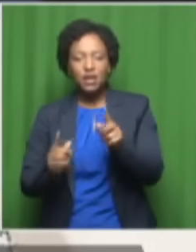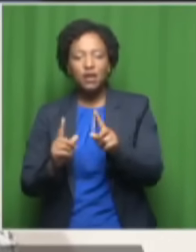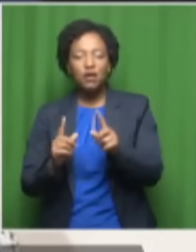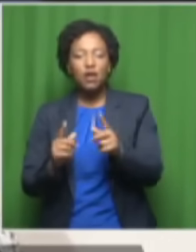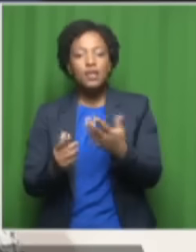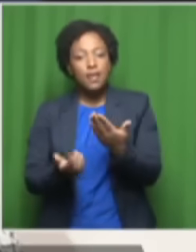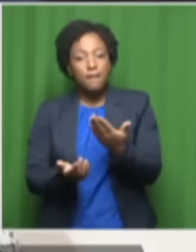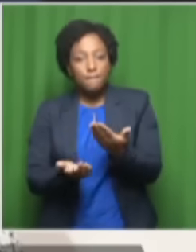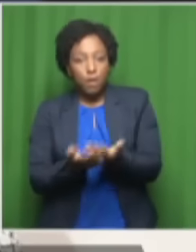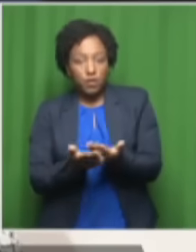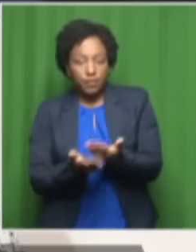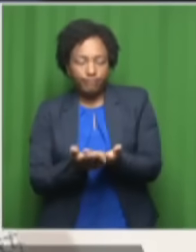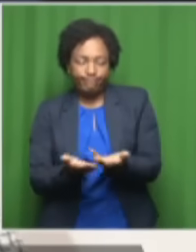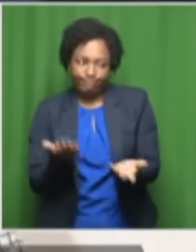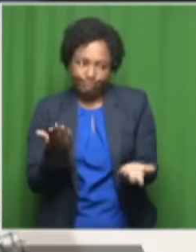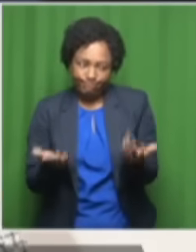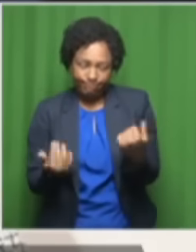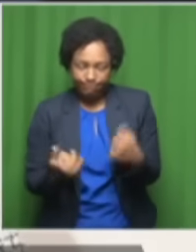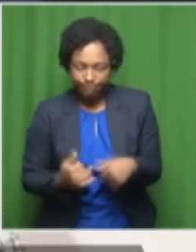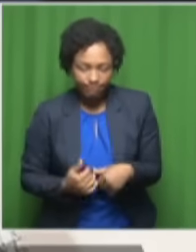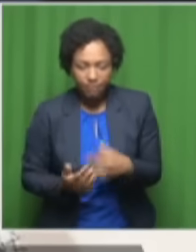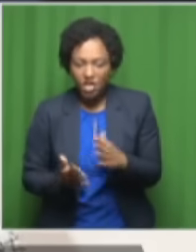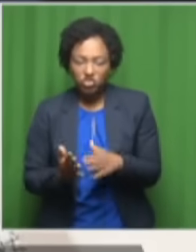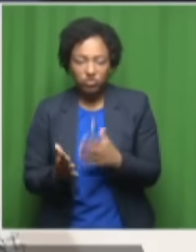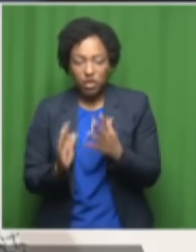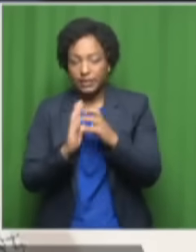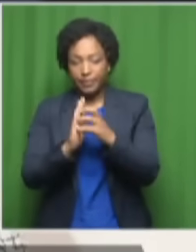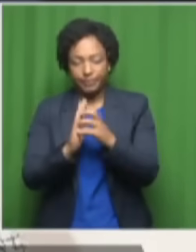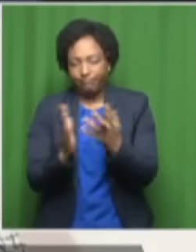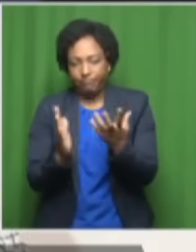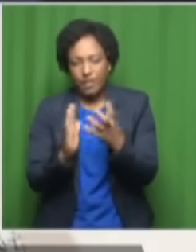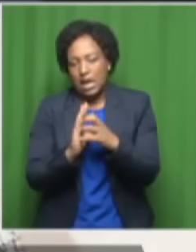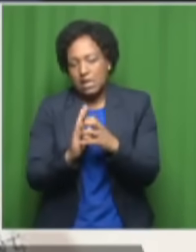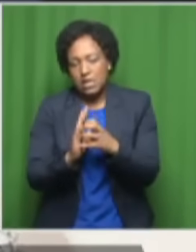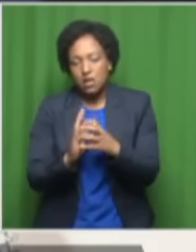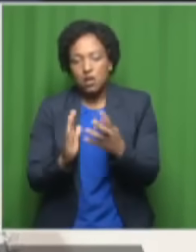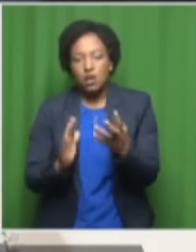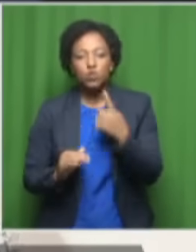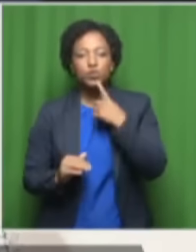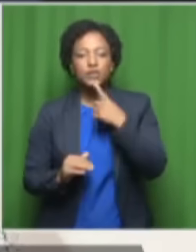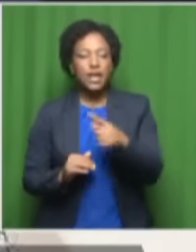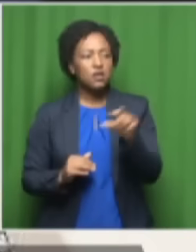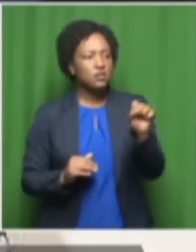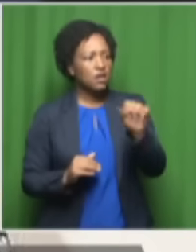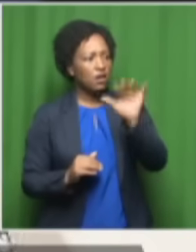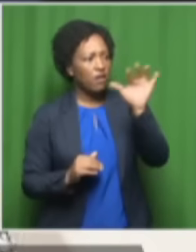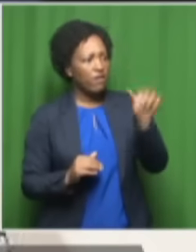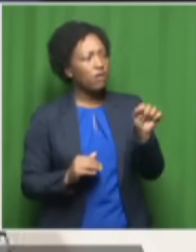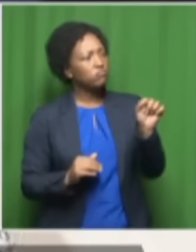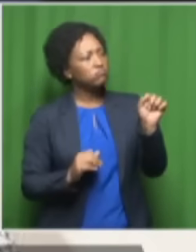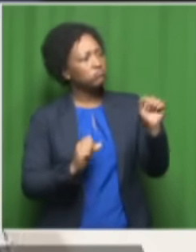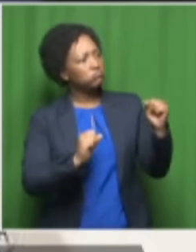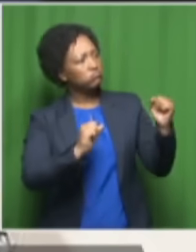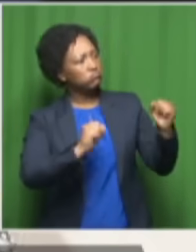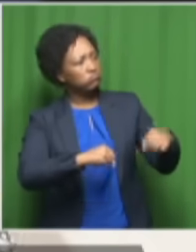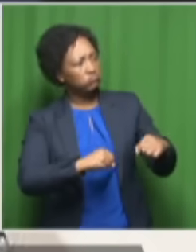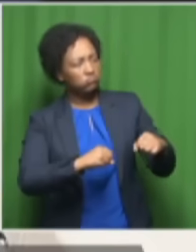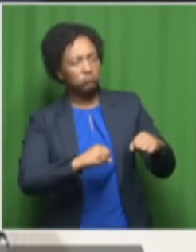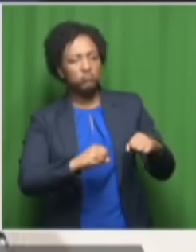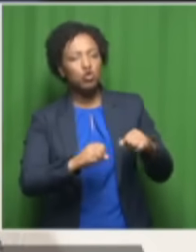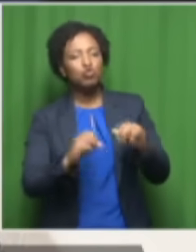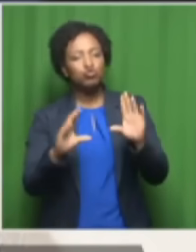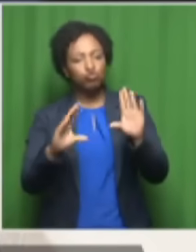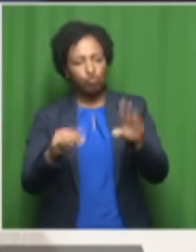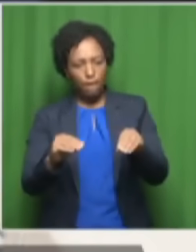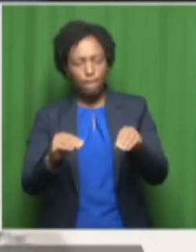say, just for argument's sake, we agree with South Africa that you should really stop the bombing